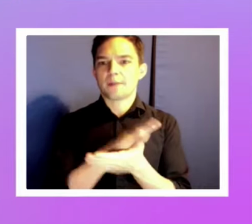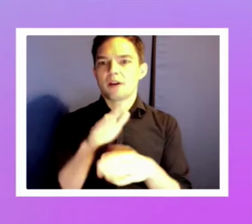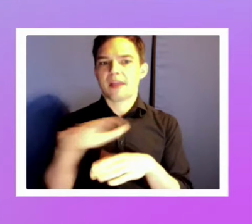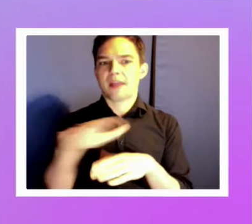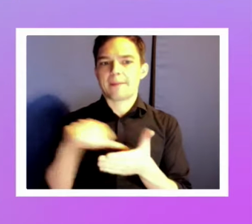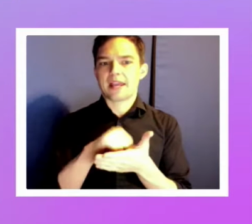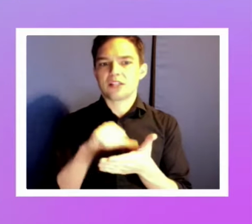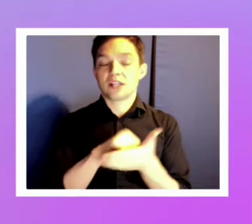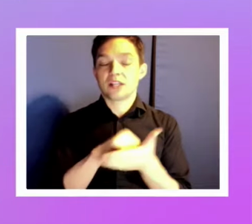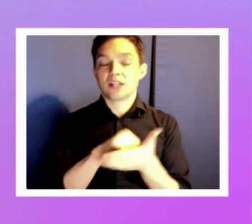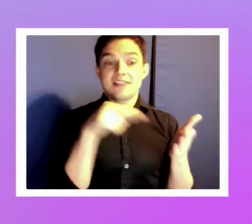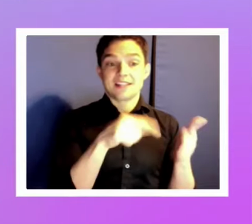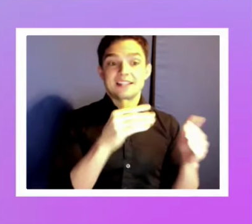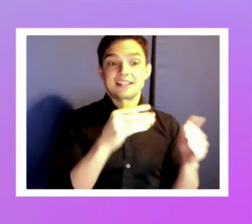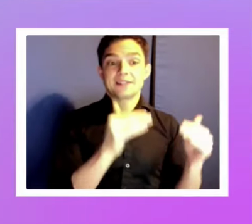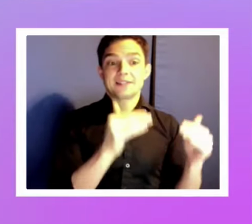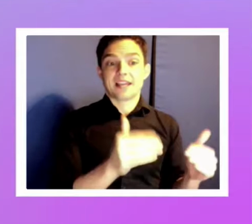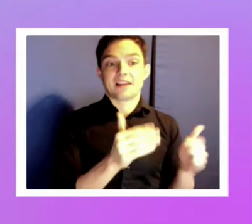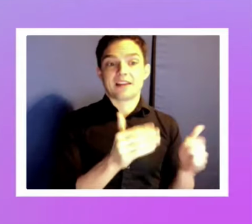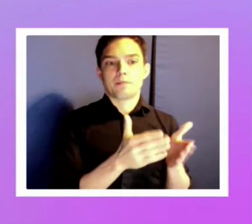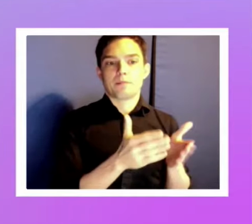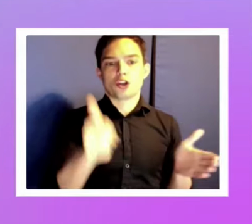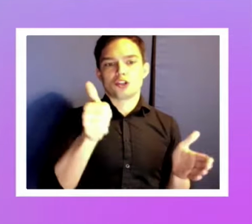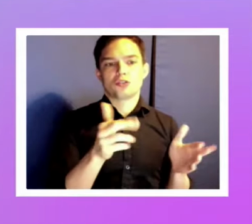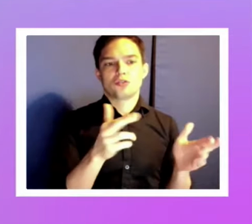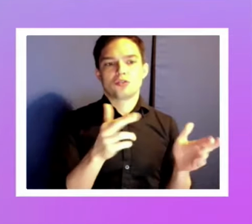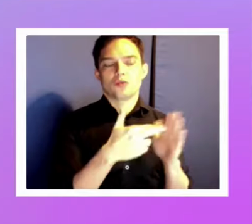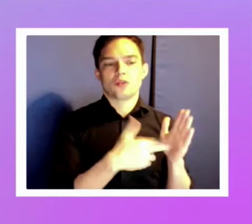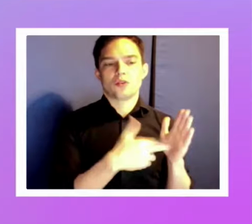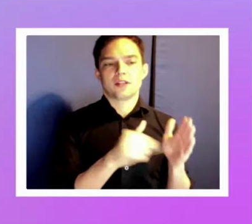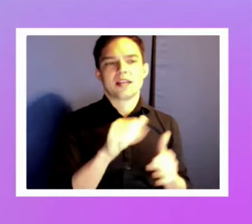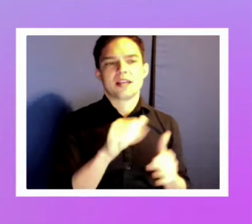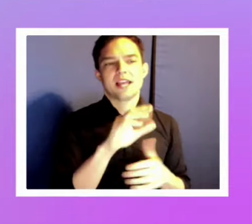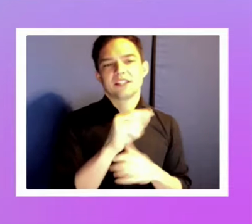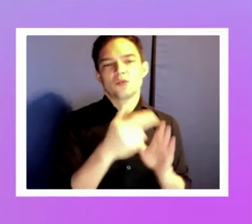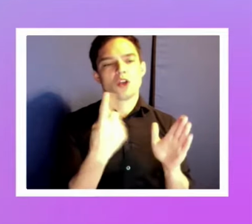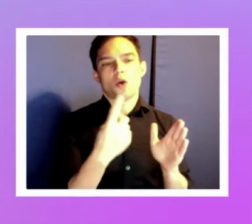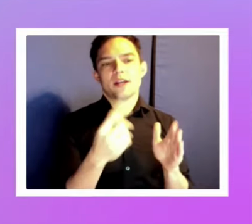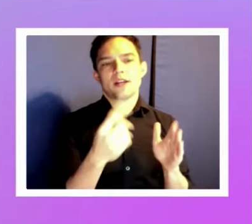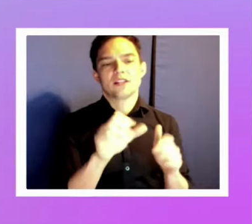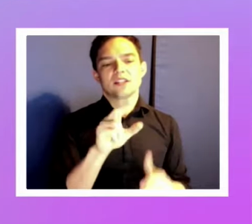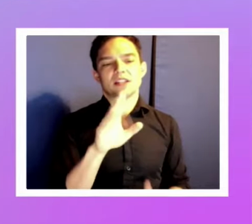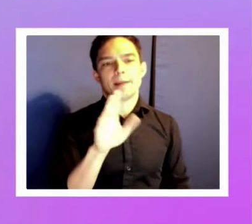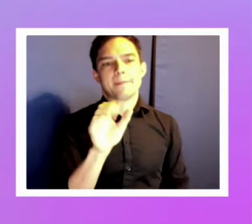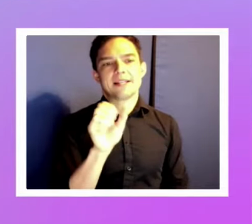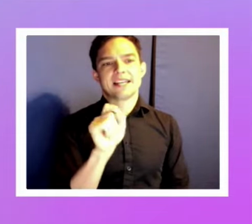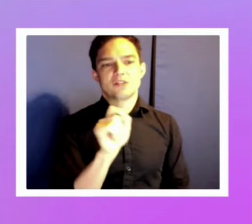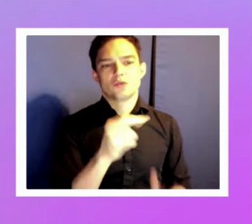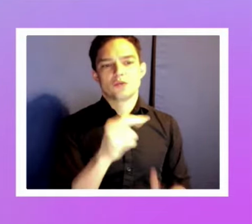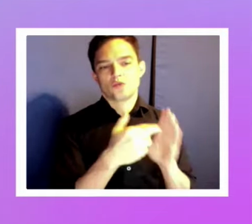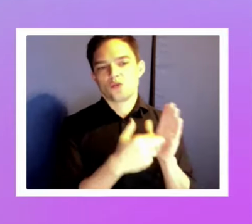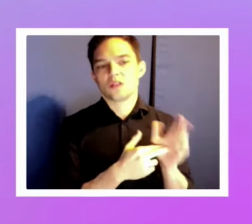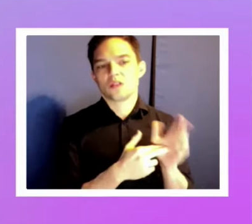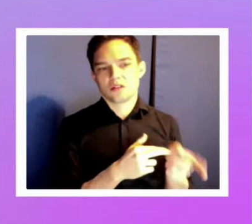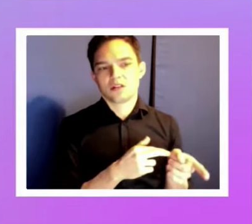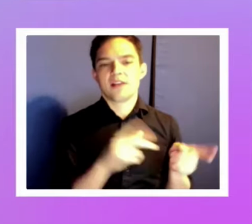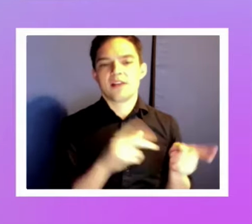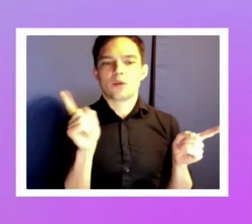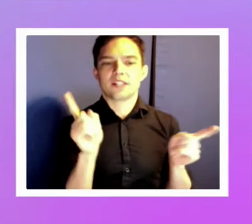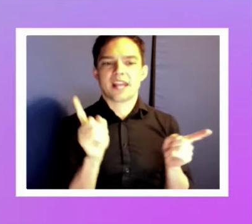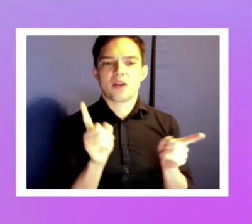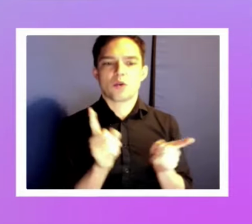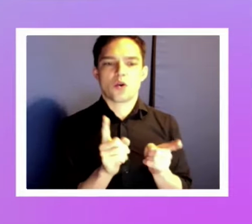success criterion. ACT rules are always subsets. So this narrows the scope, but it narrows